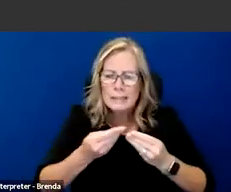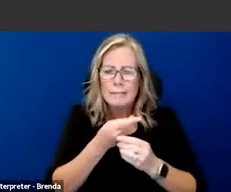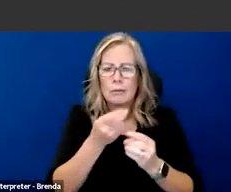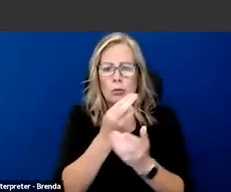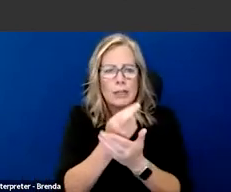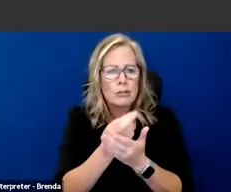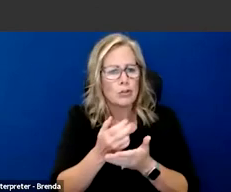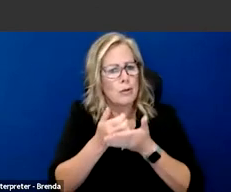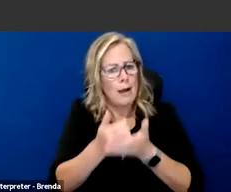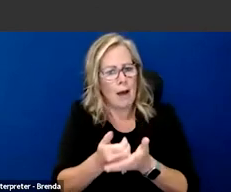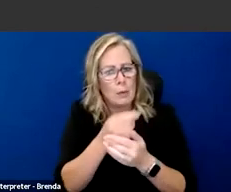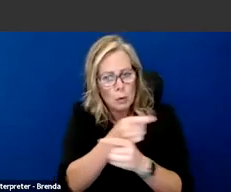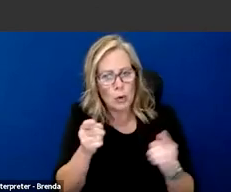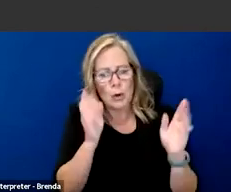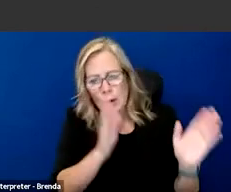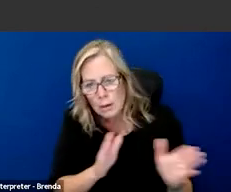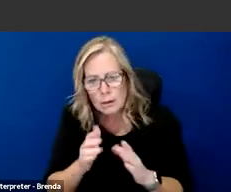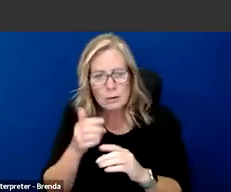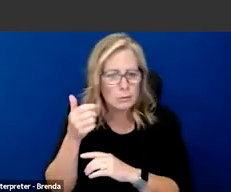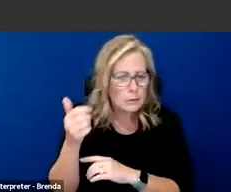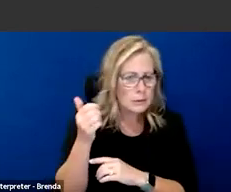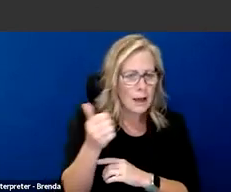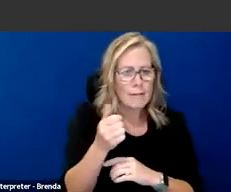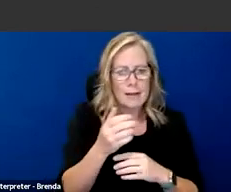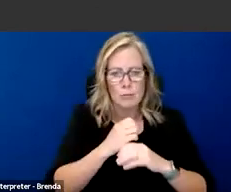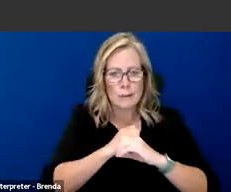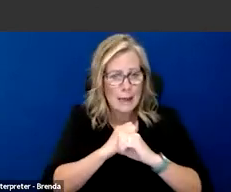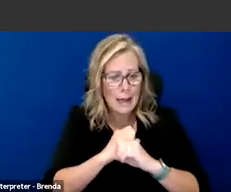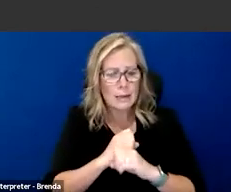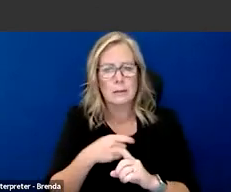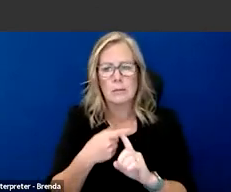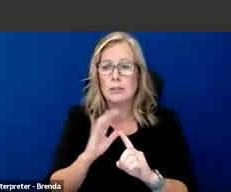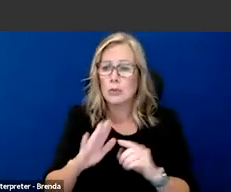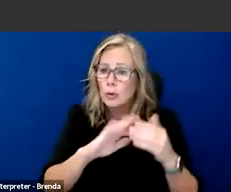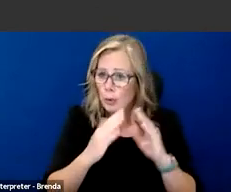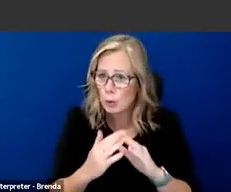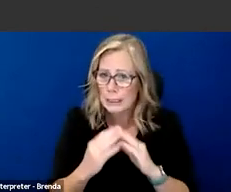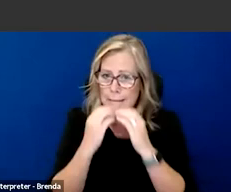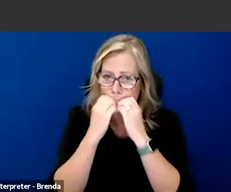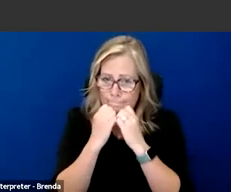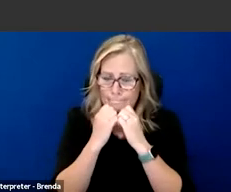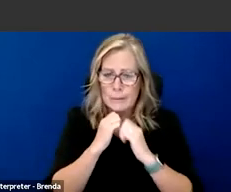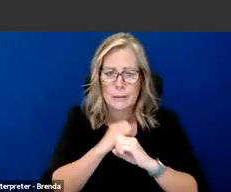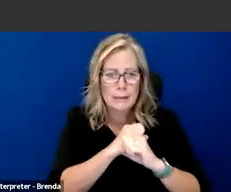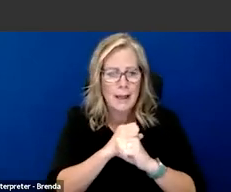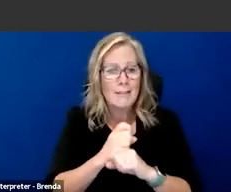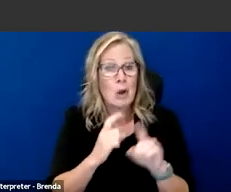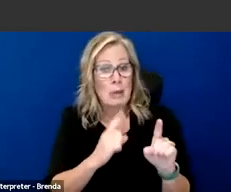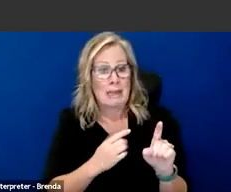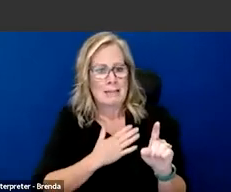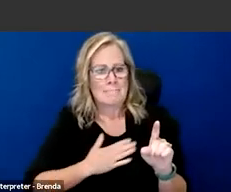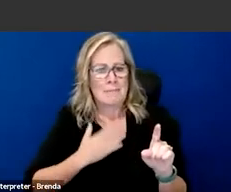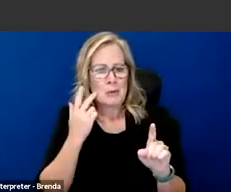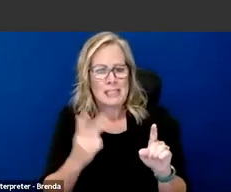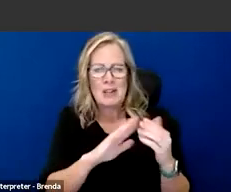protect your health and the health of your communities. I'm delighted to share that we have a few watch parties going on with our community